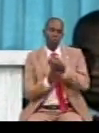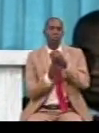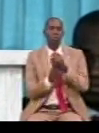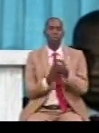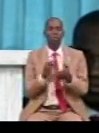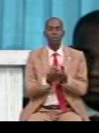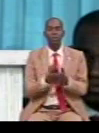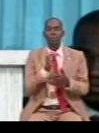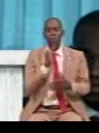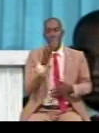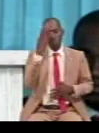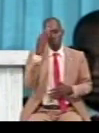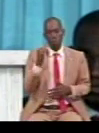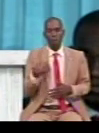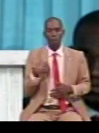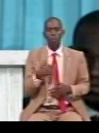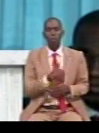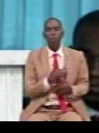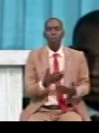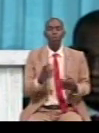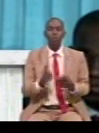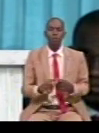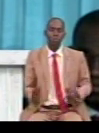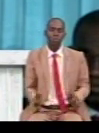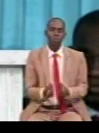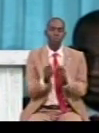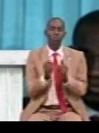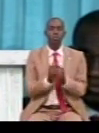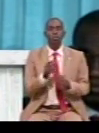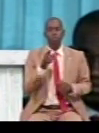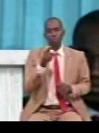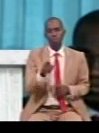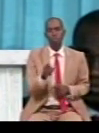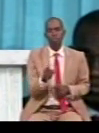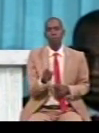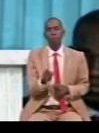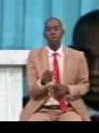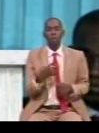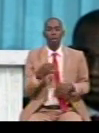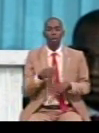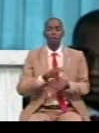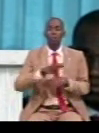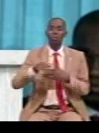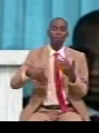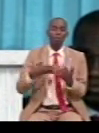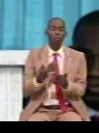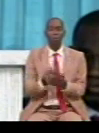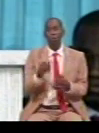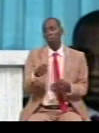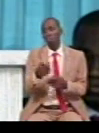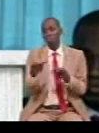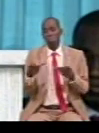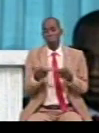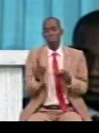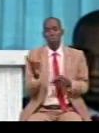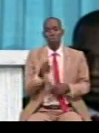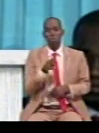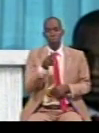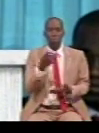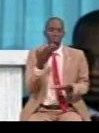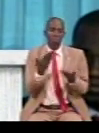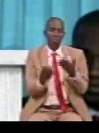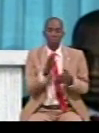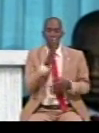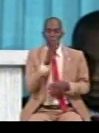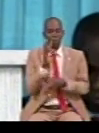in all our other locations across the globe, they'll give you the details of where those meetings will be taking